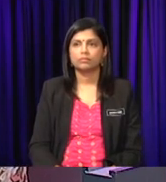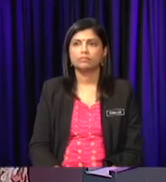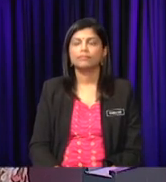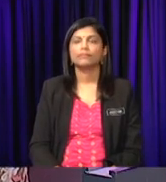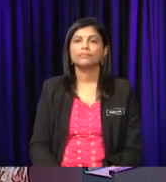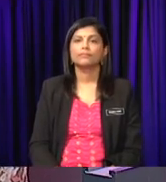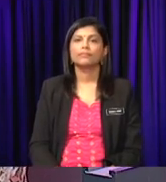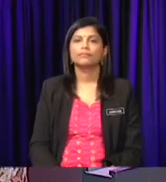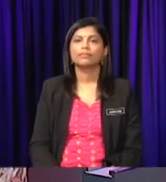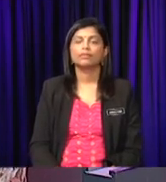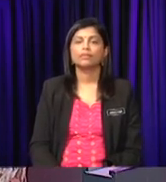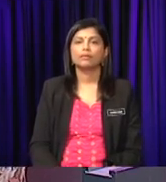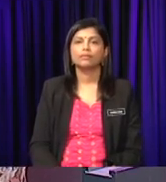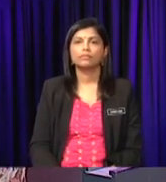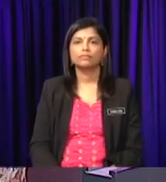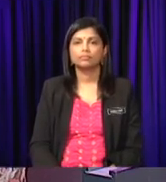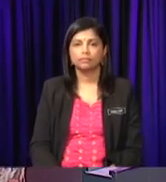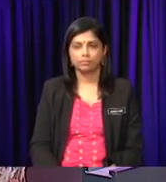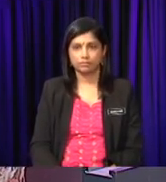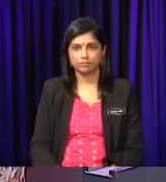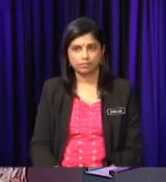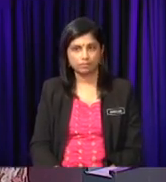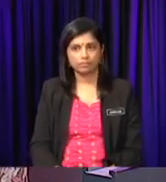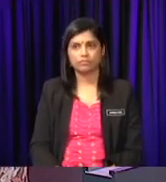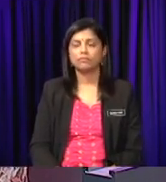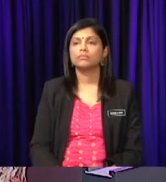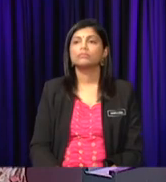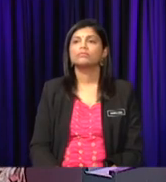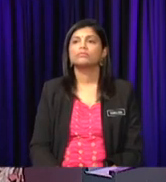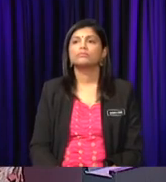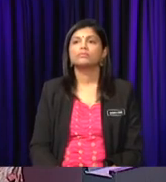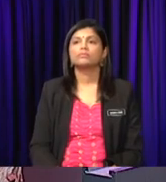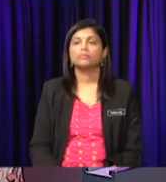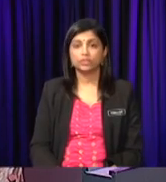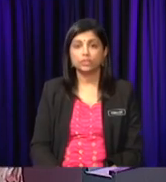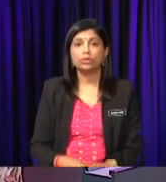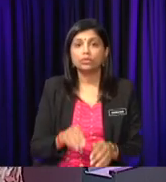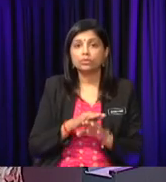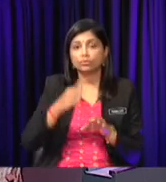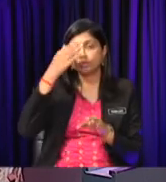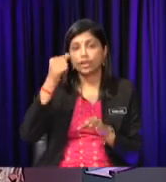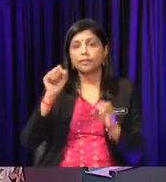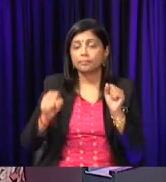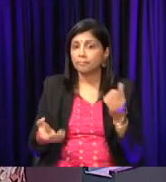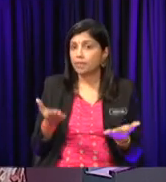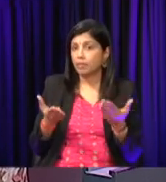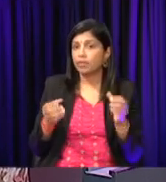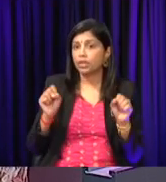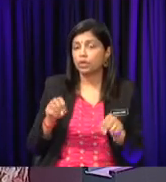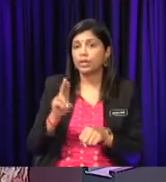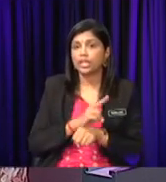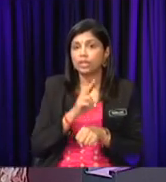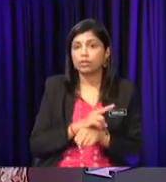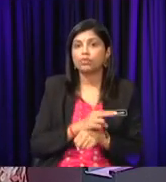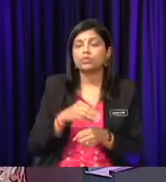few, just one or two sentences. I can start off with, in conclusion, we both agree in a